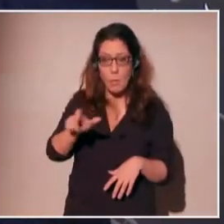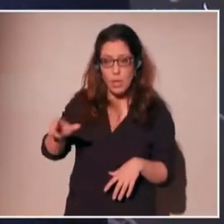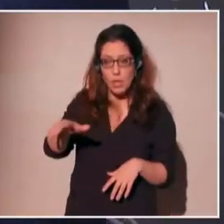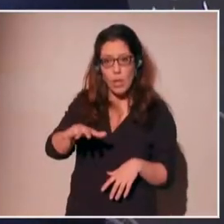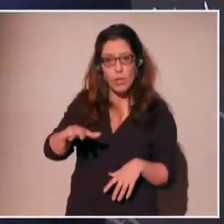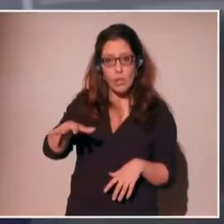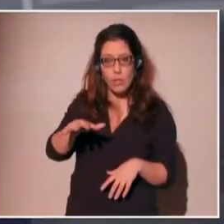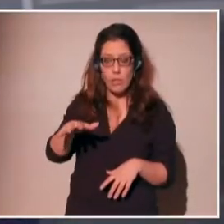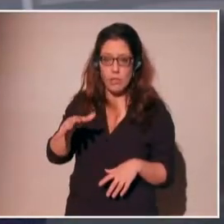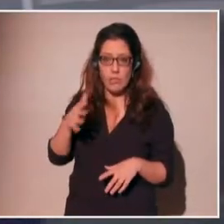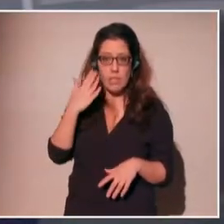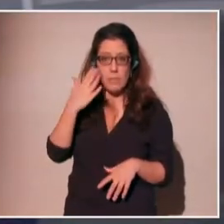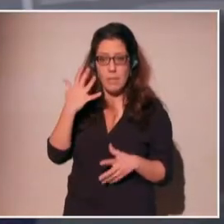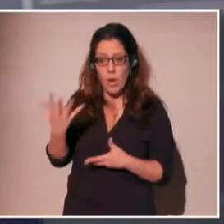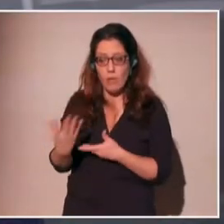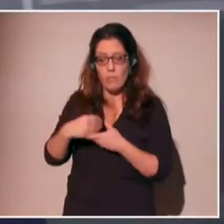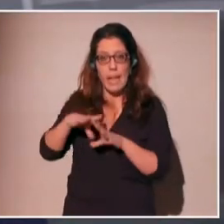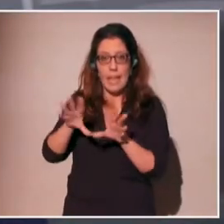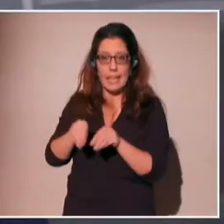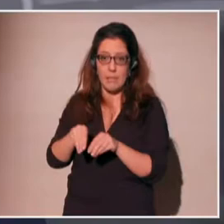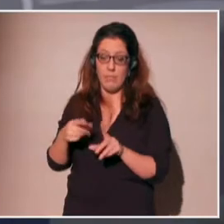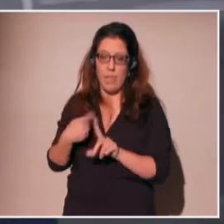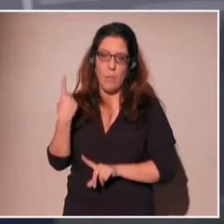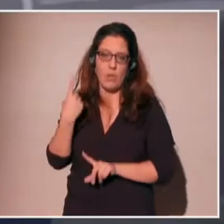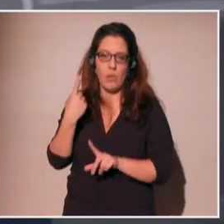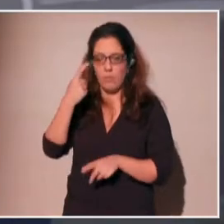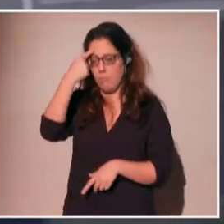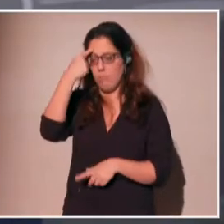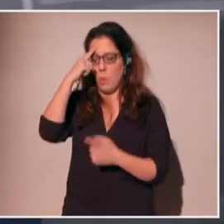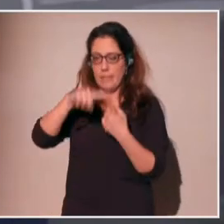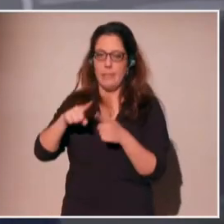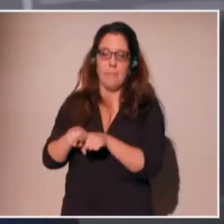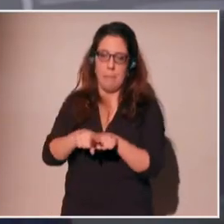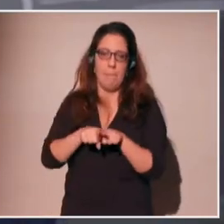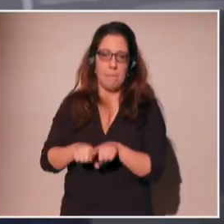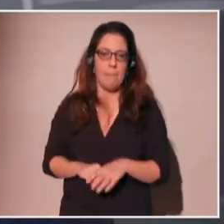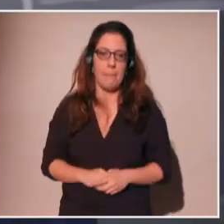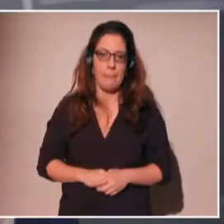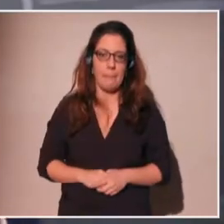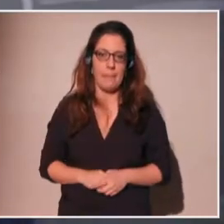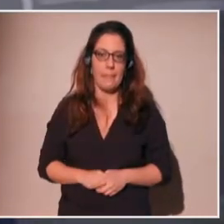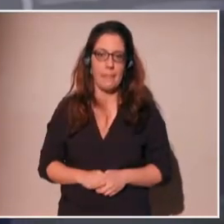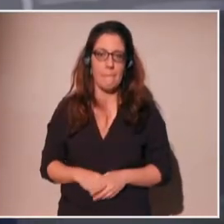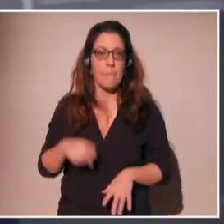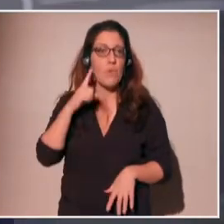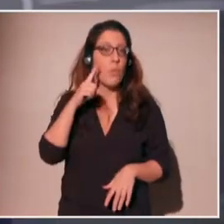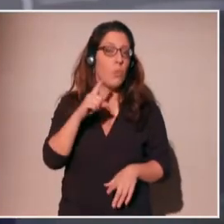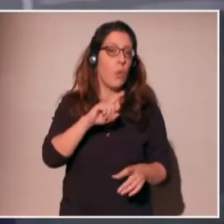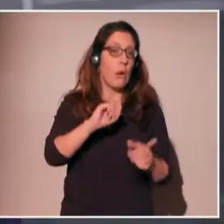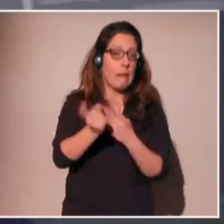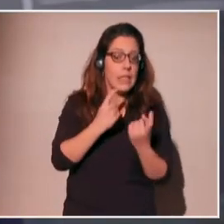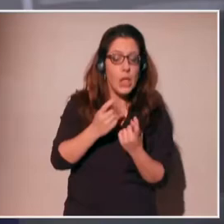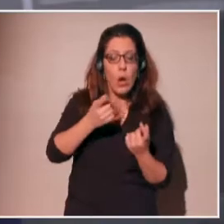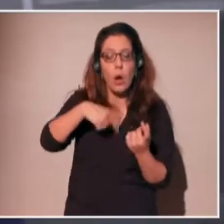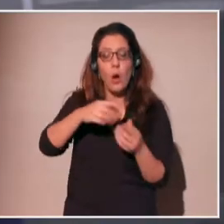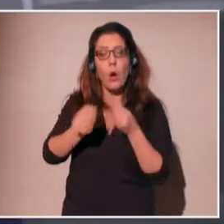of customer services, call centers, a system we really try to put to use and to put the human